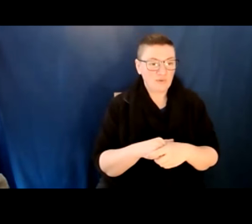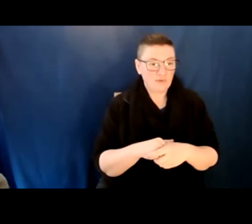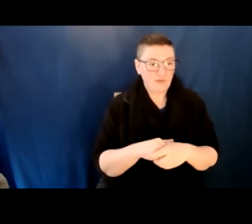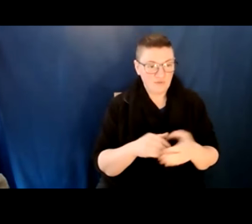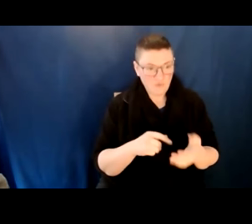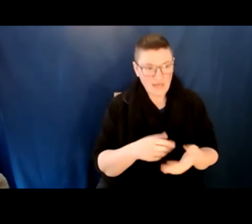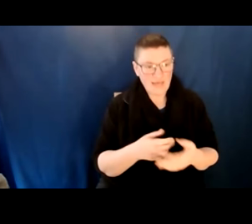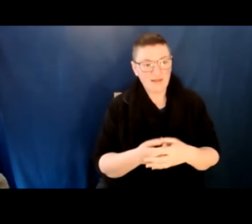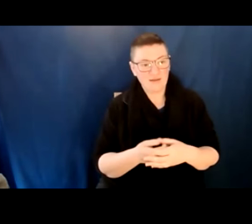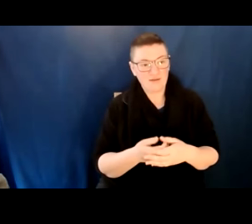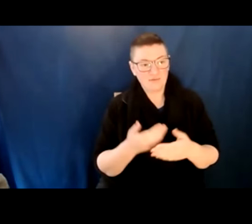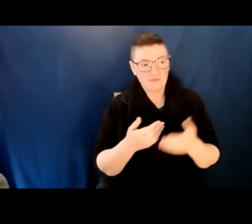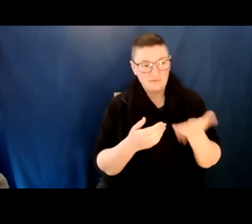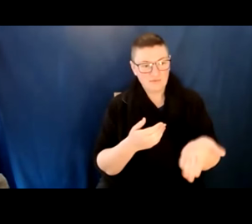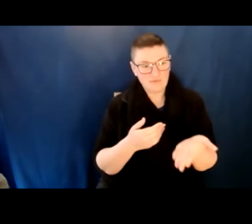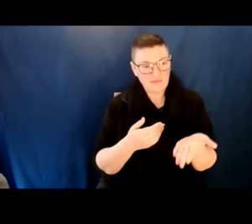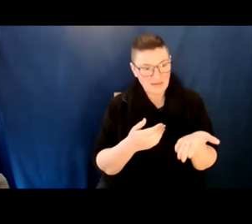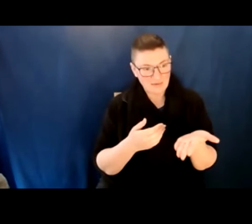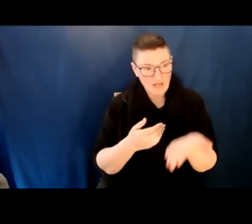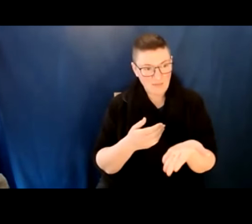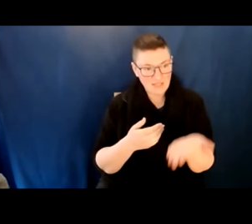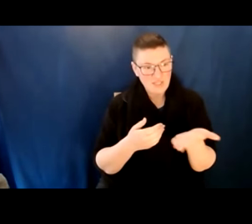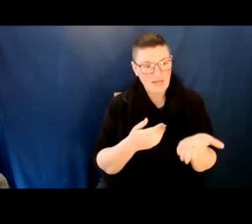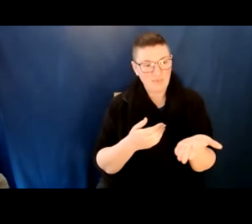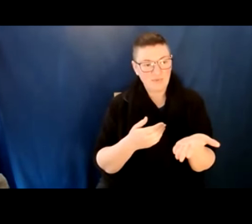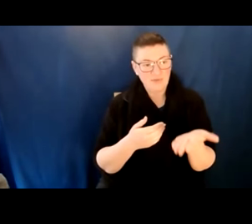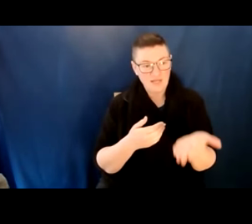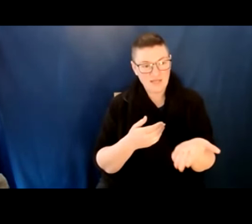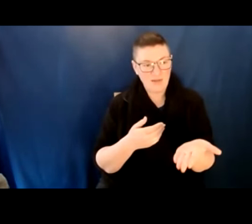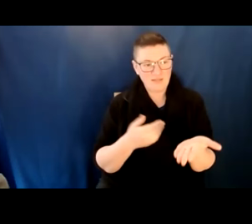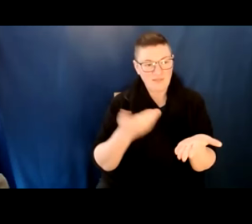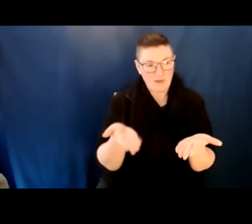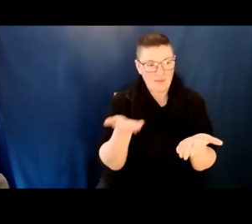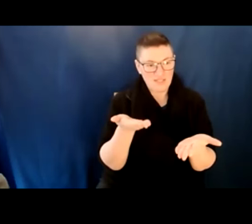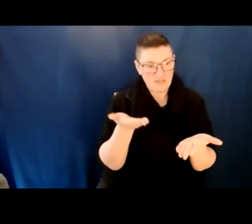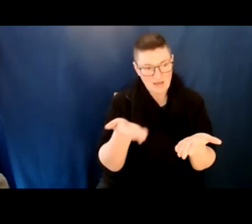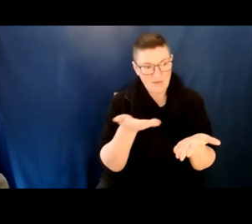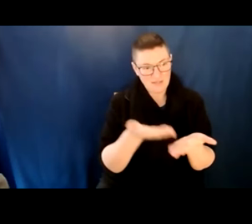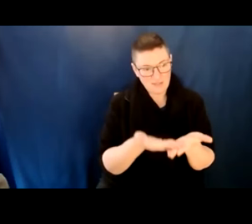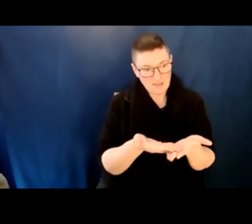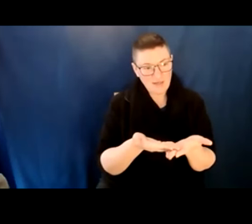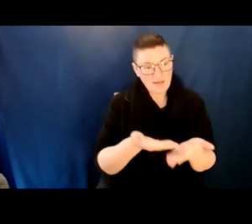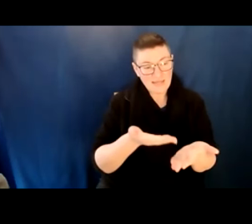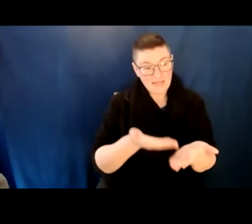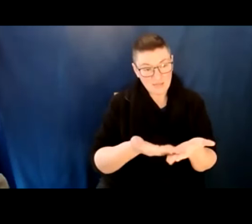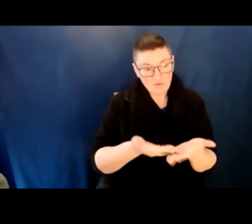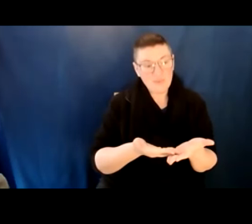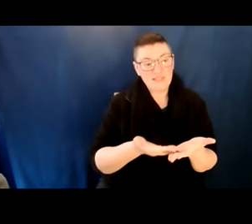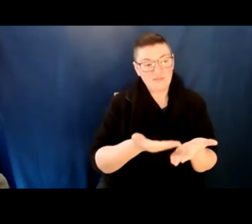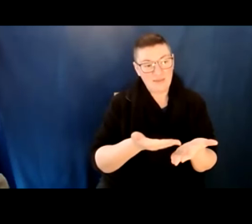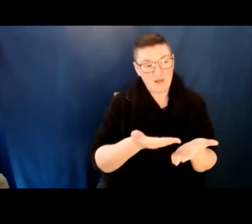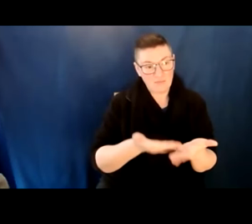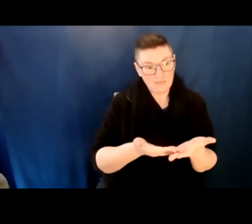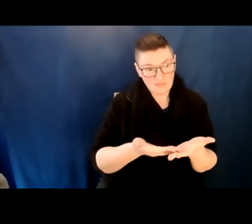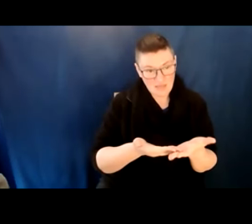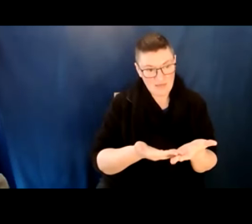So you have the forehead, the flat palm hand shape, non-dominant, flat palm hand shape, dominant, and then the movement is the